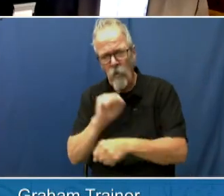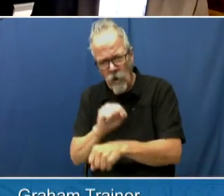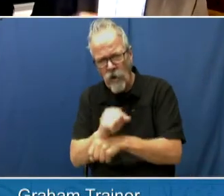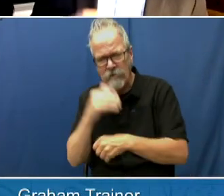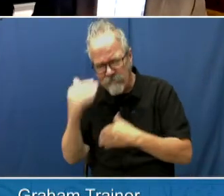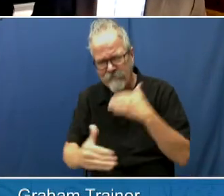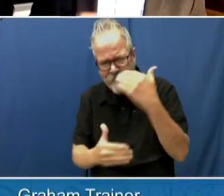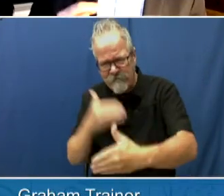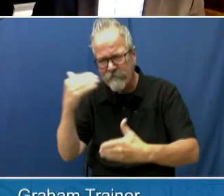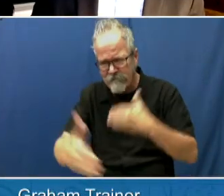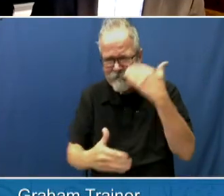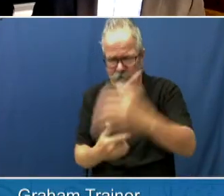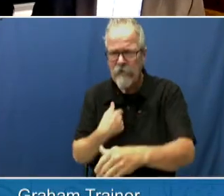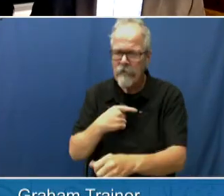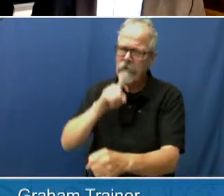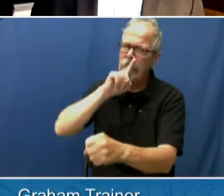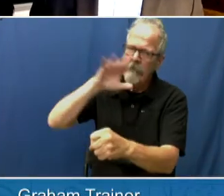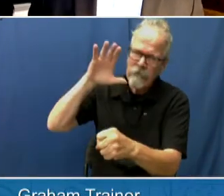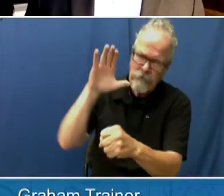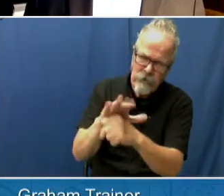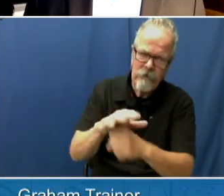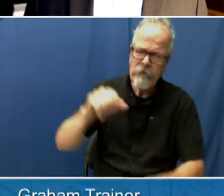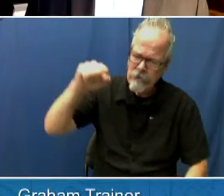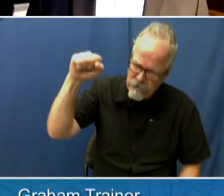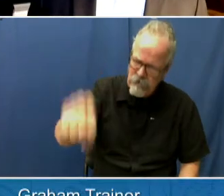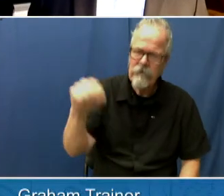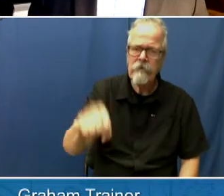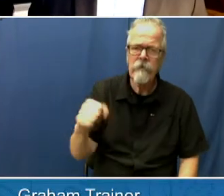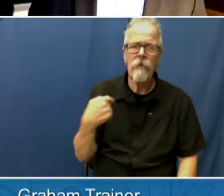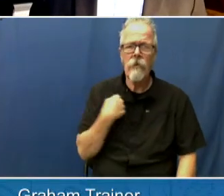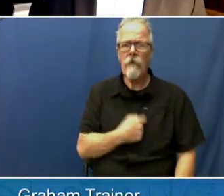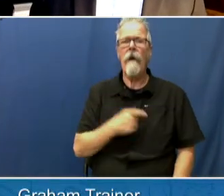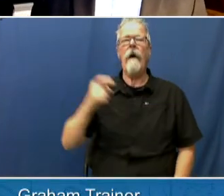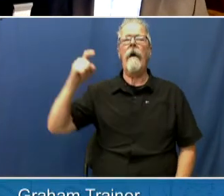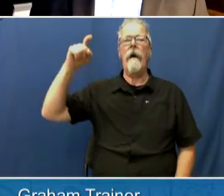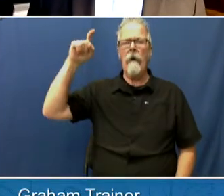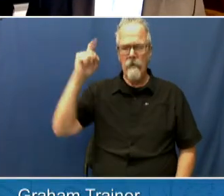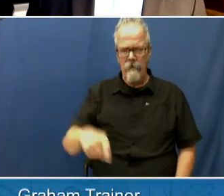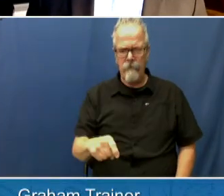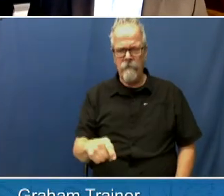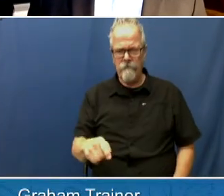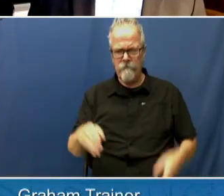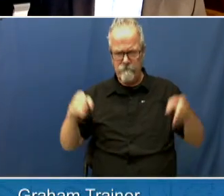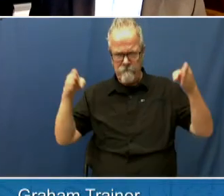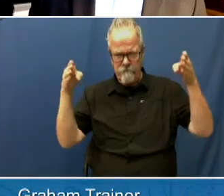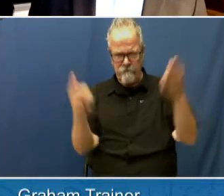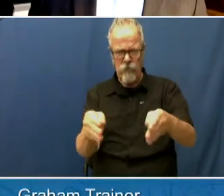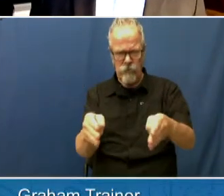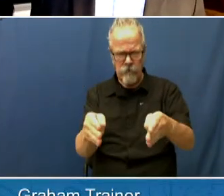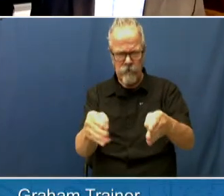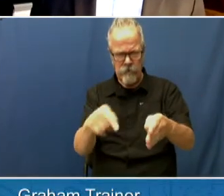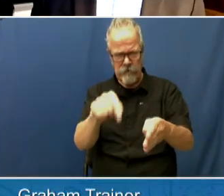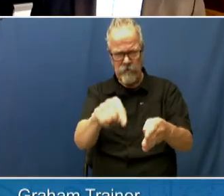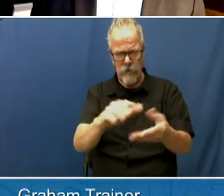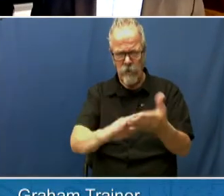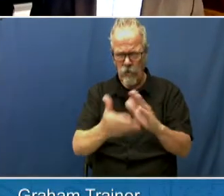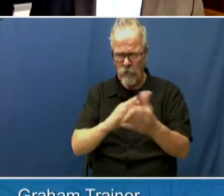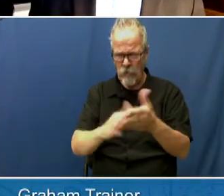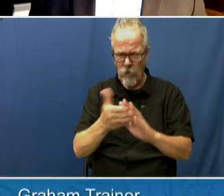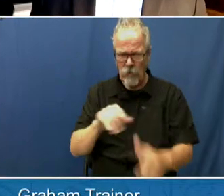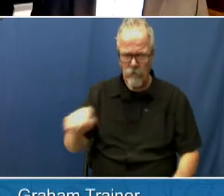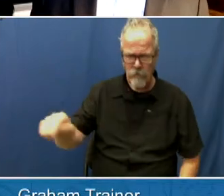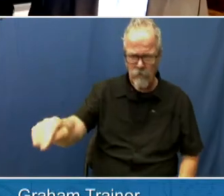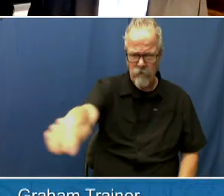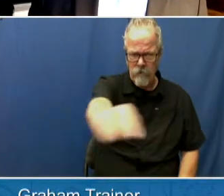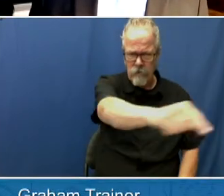we must also, and it's been mentioned before, center those in our community and in our organizations who are all too often targeted